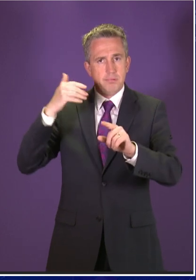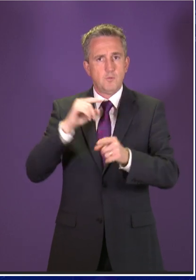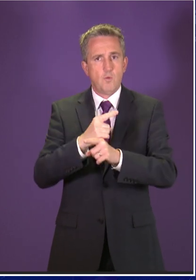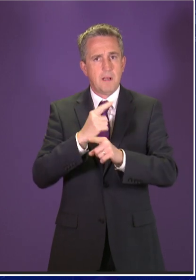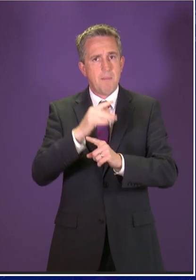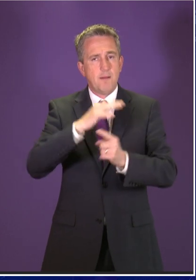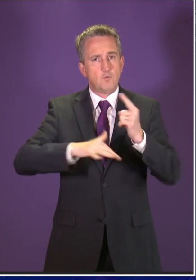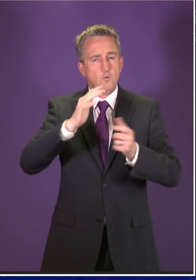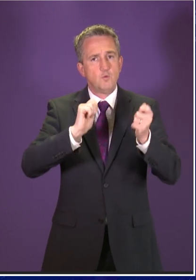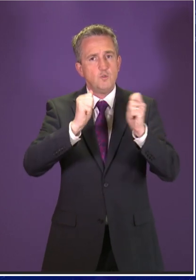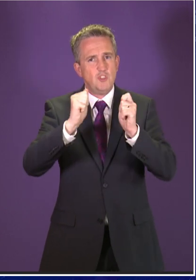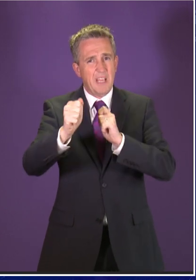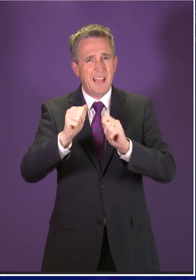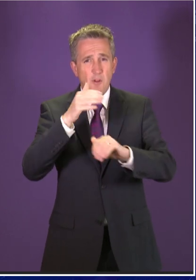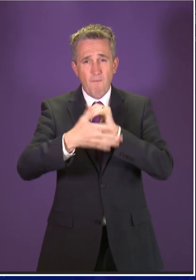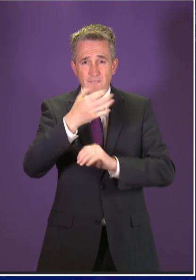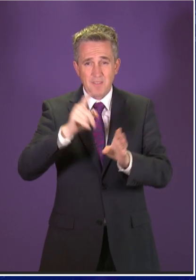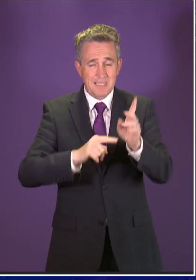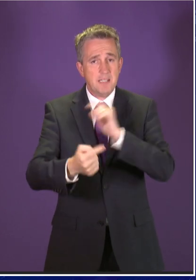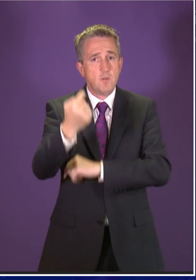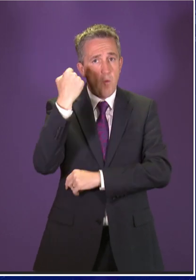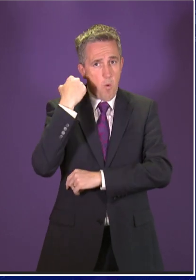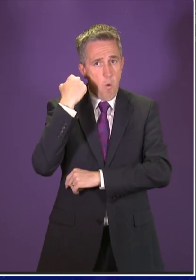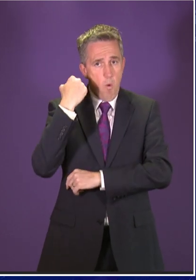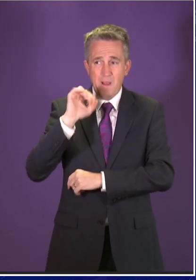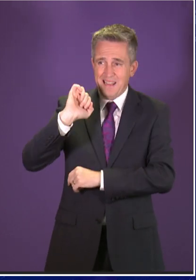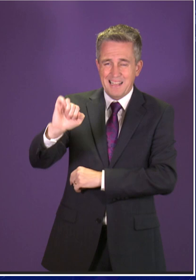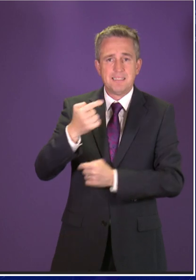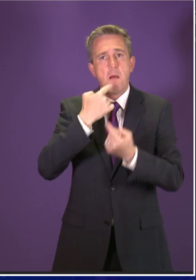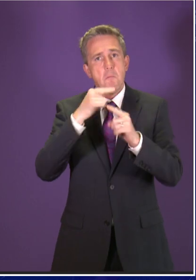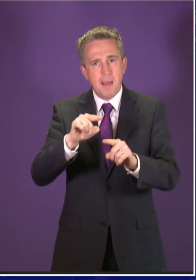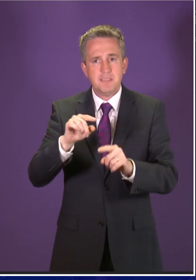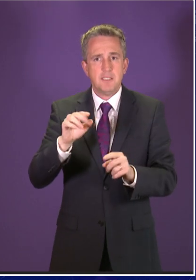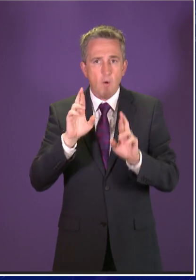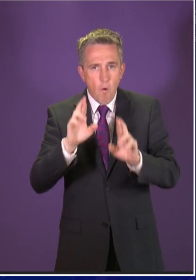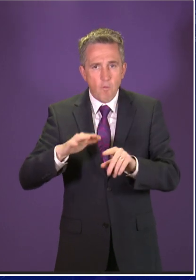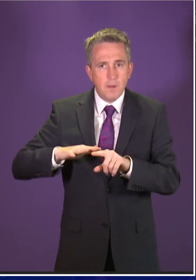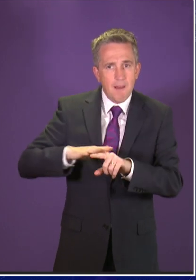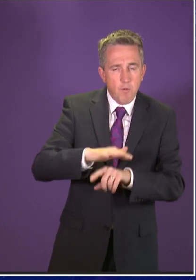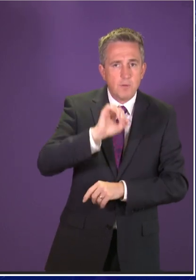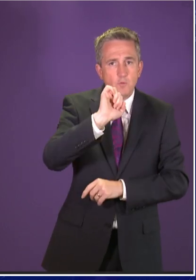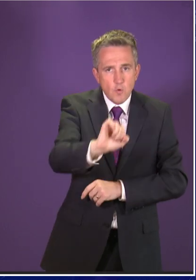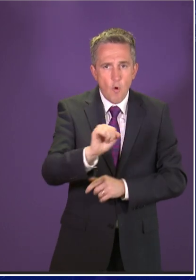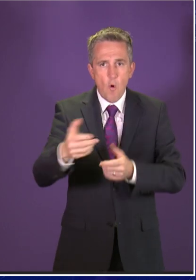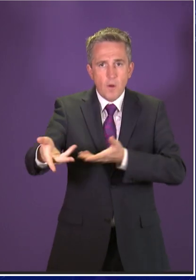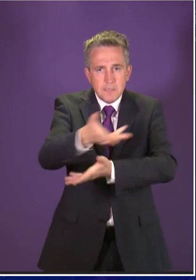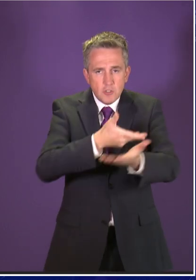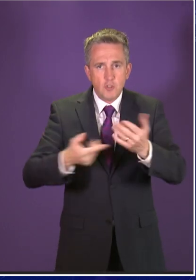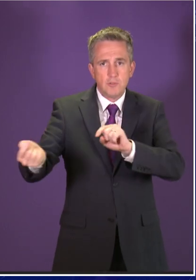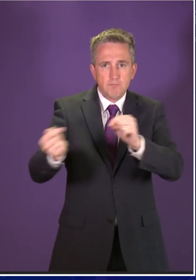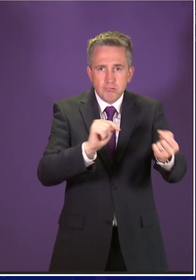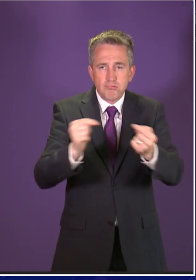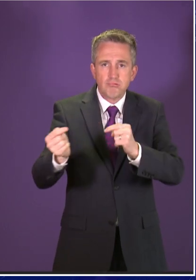social change to our own, half a century ago, might inspire and guide your deliberations in this city and